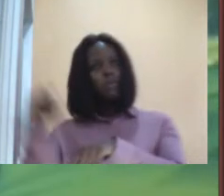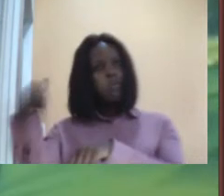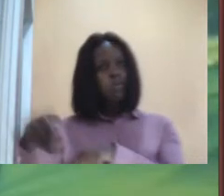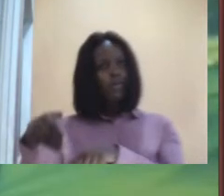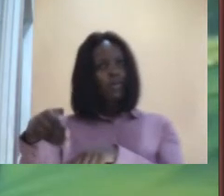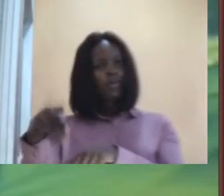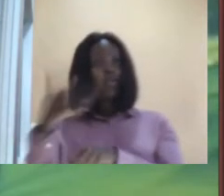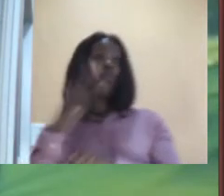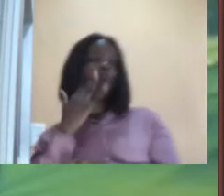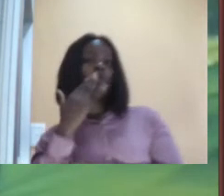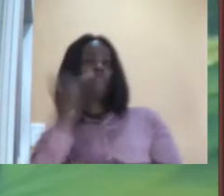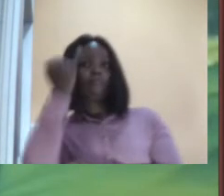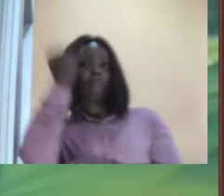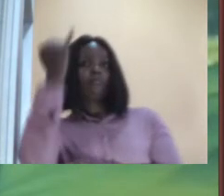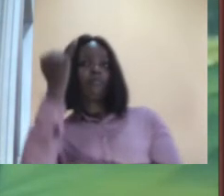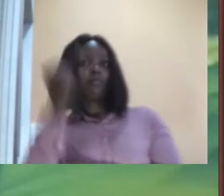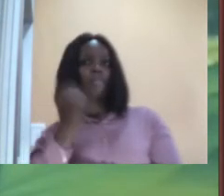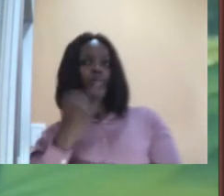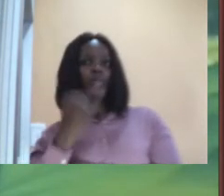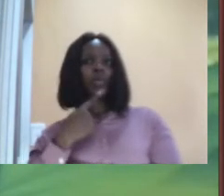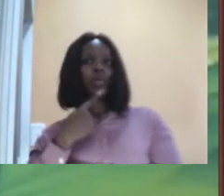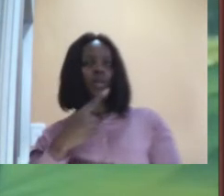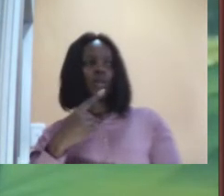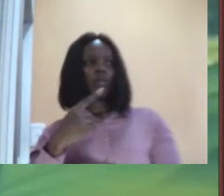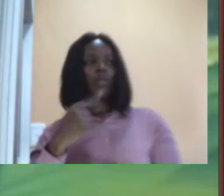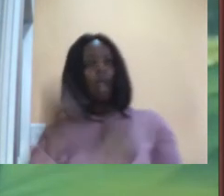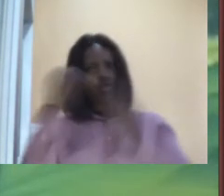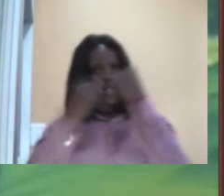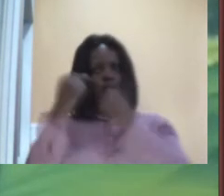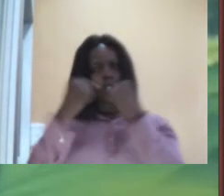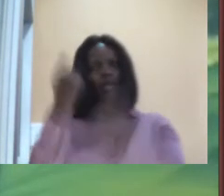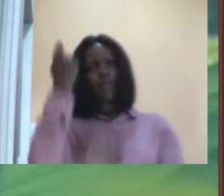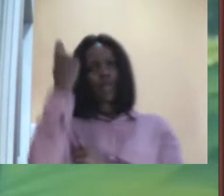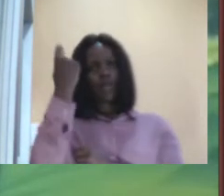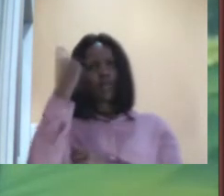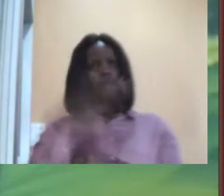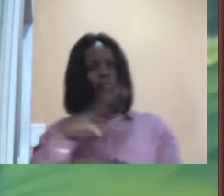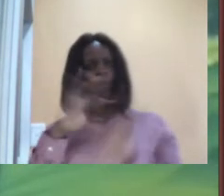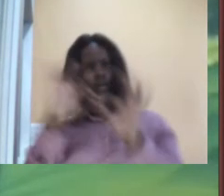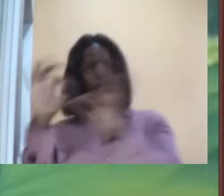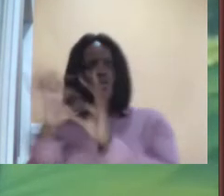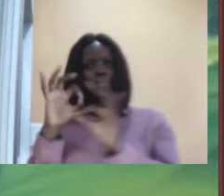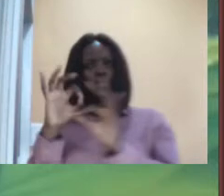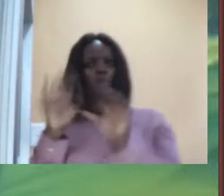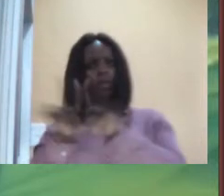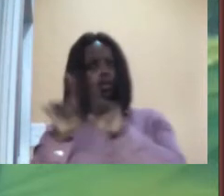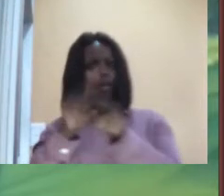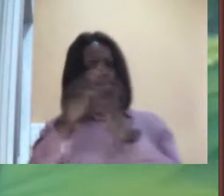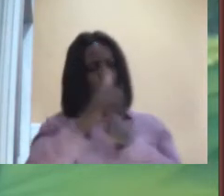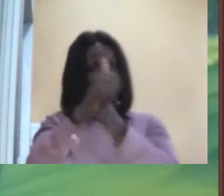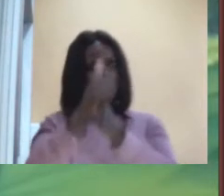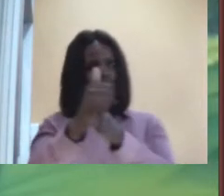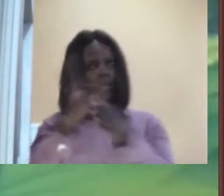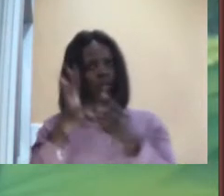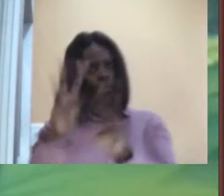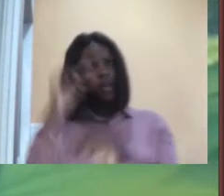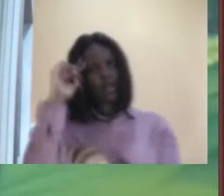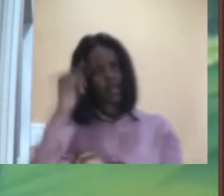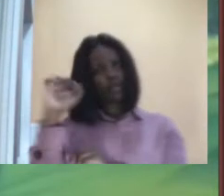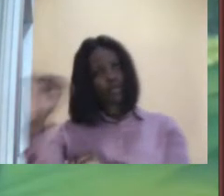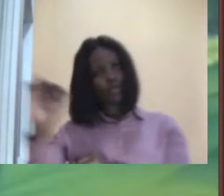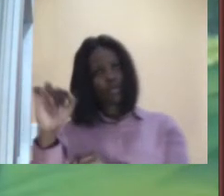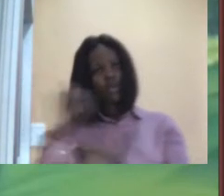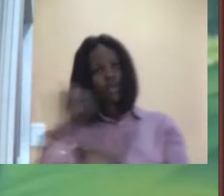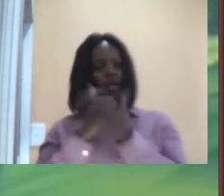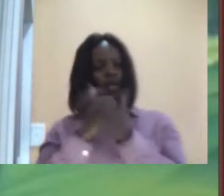issues, we are raising them and you are critiquing us constructively, and you are giving us what is it that you think can